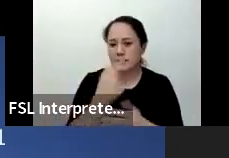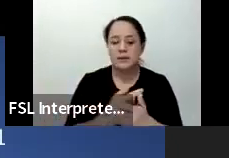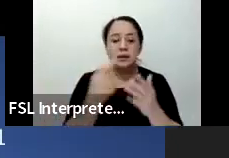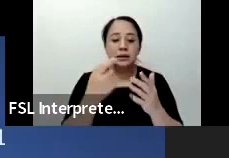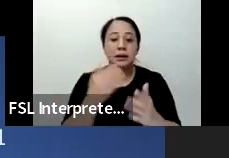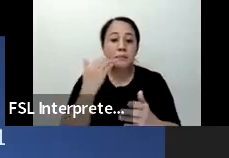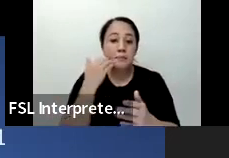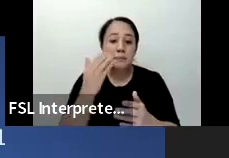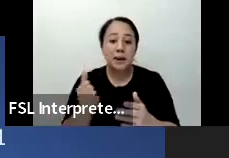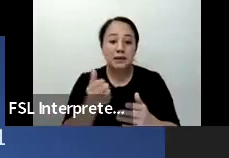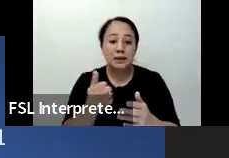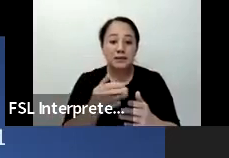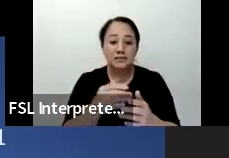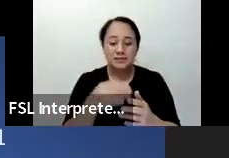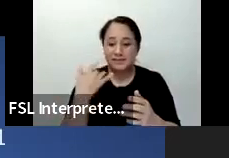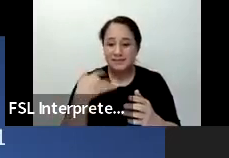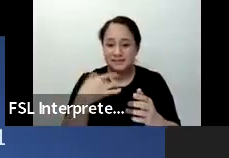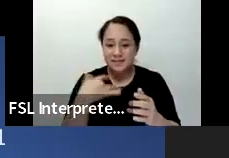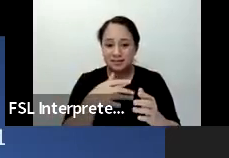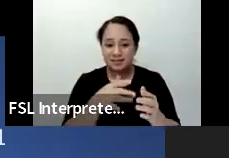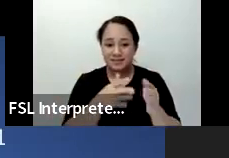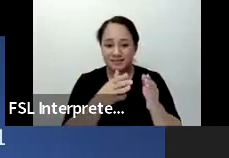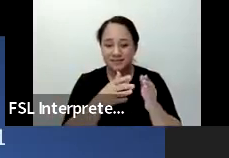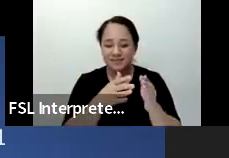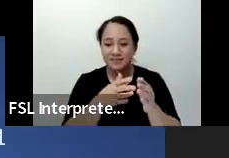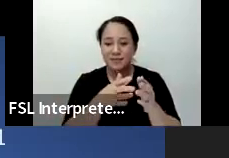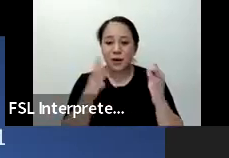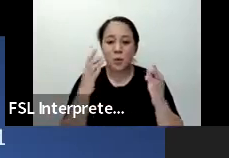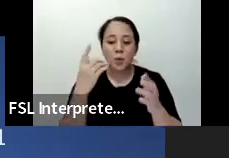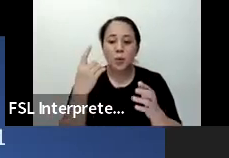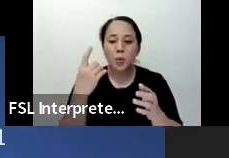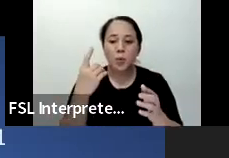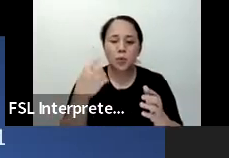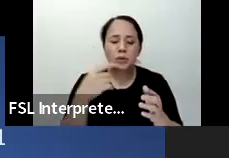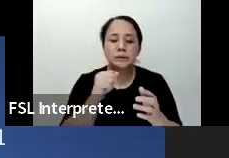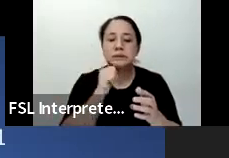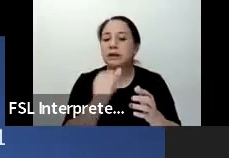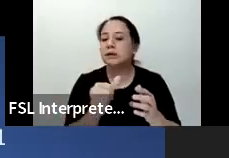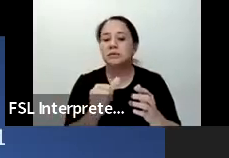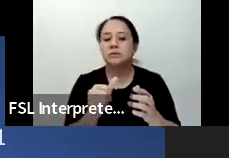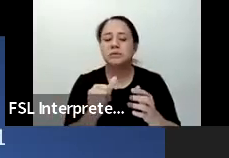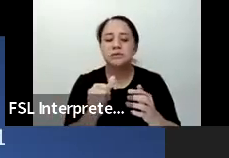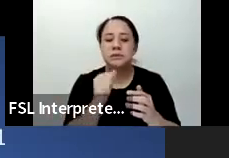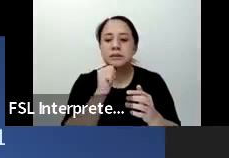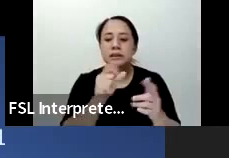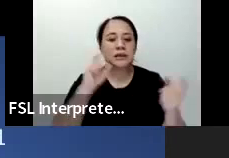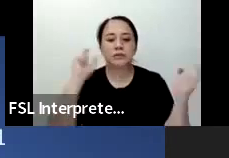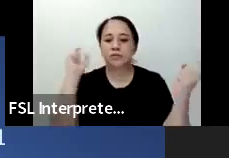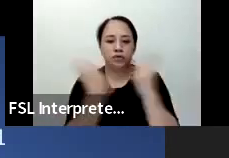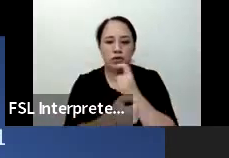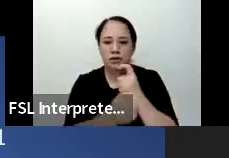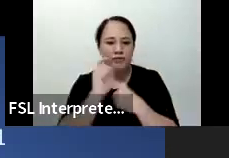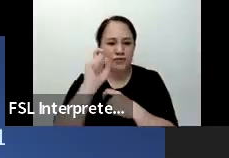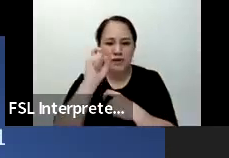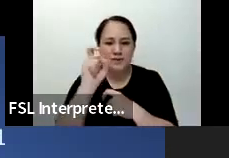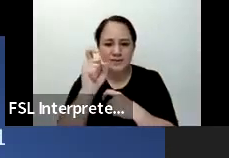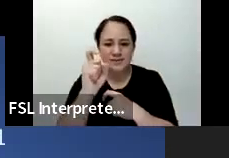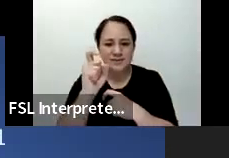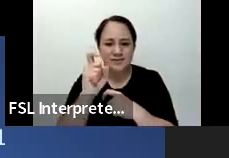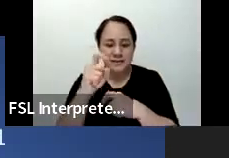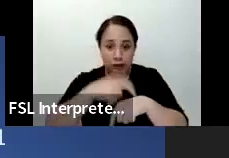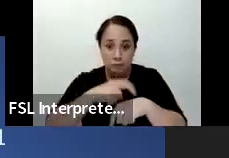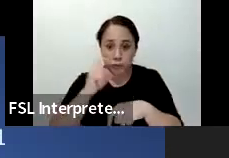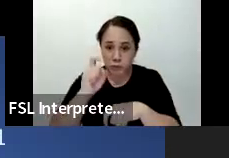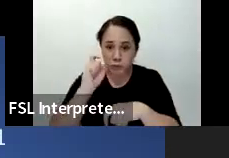mortality patterns and trends, they do not change fast over time. So